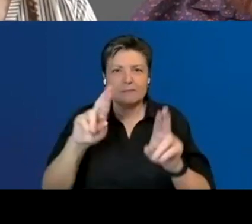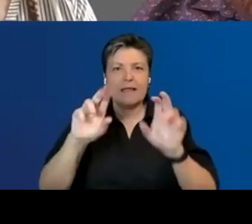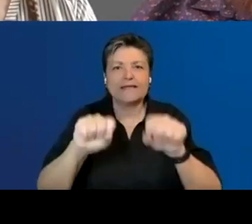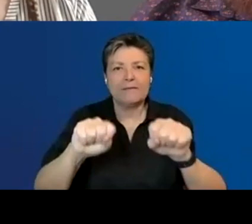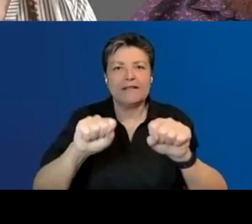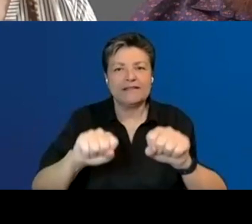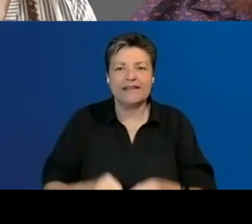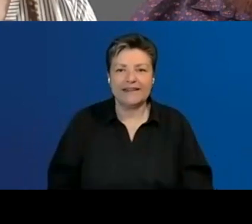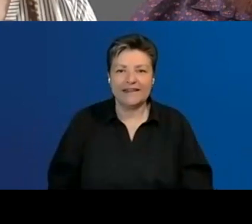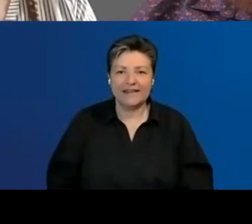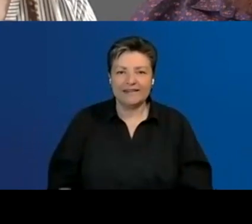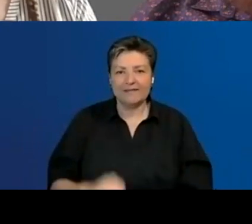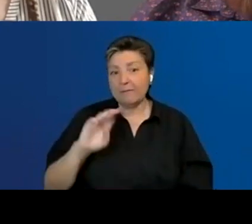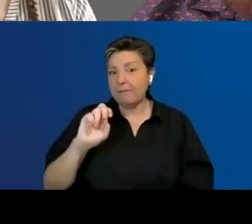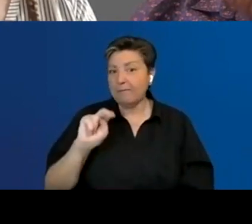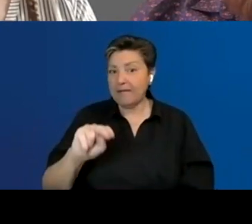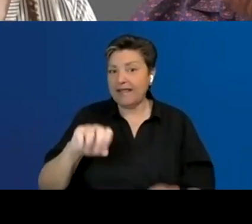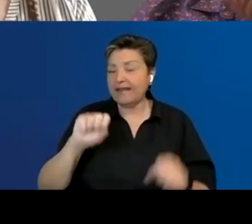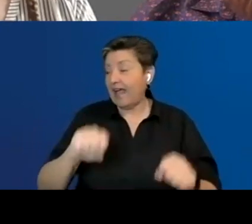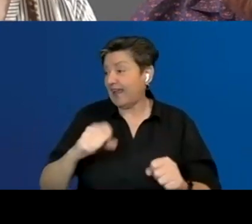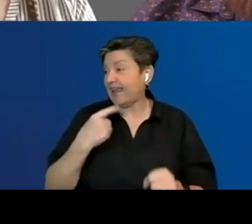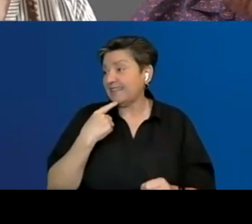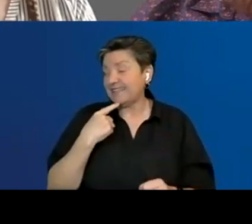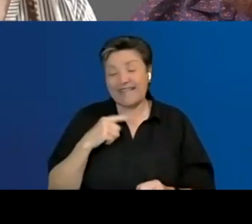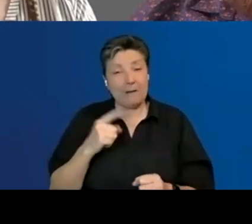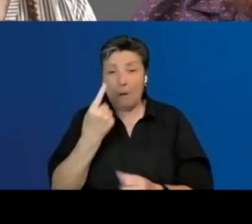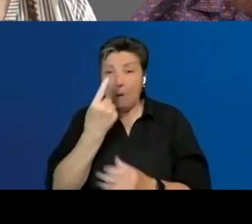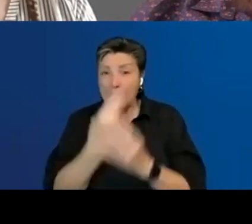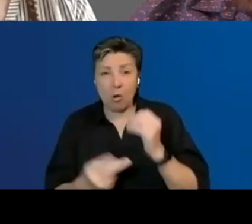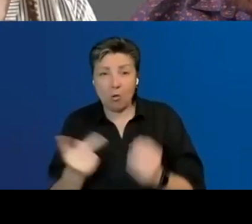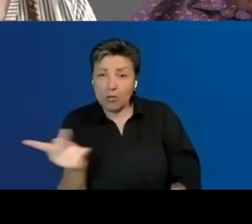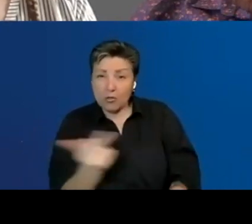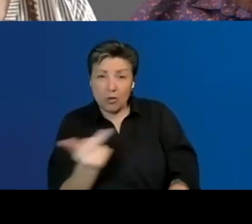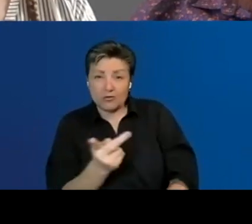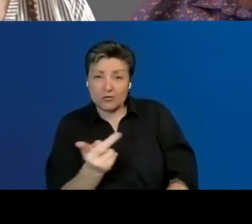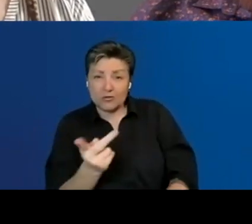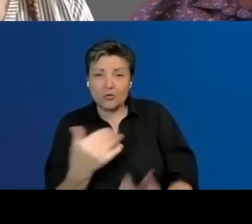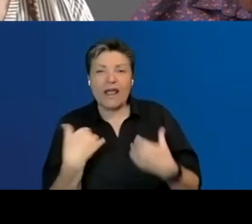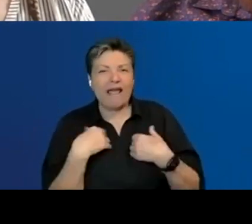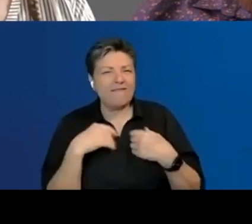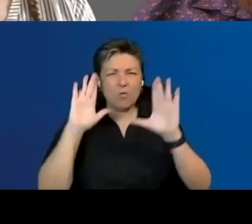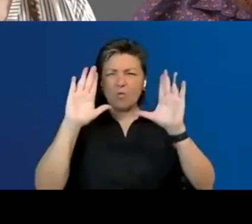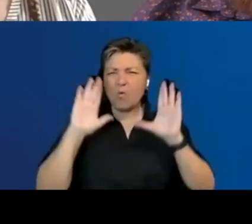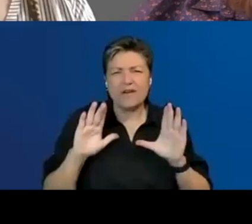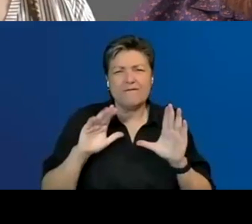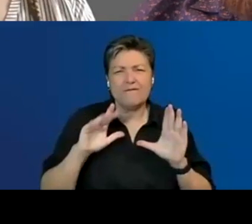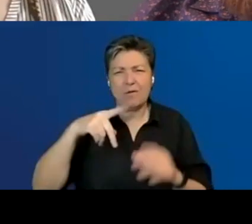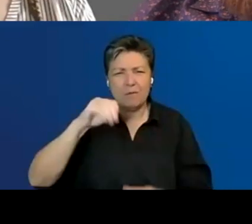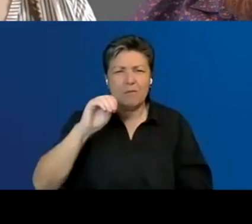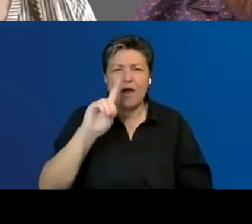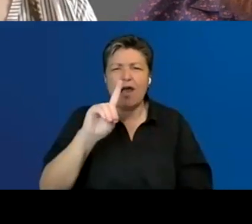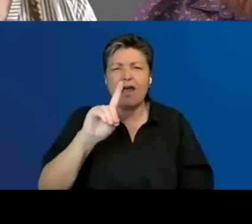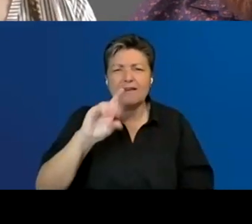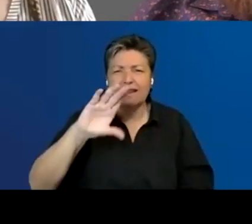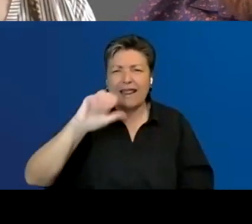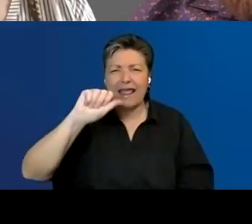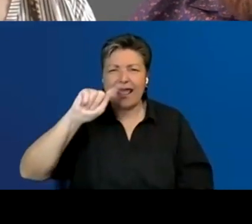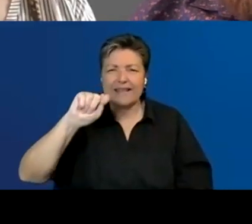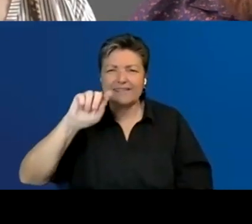I can chime in and say they both have incredible podcasts and you all should check them out. Go ahead, Eric. Thank you very